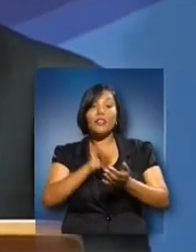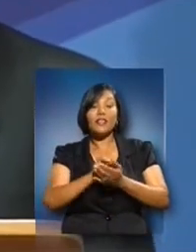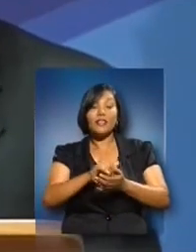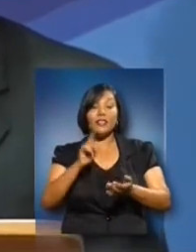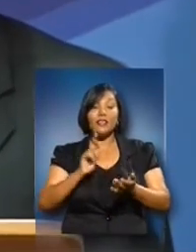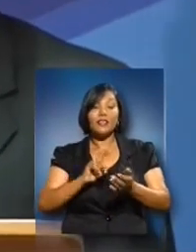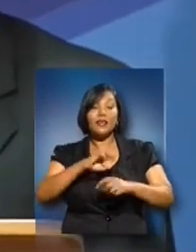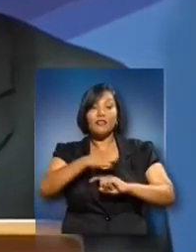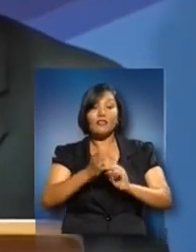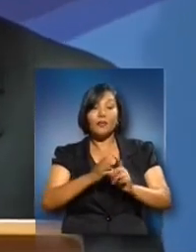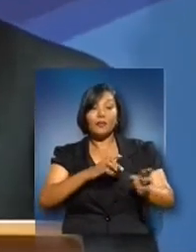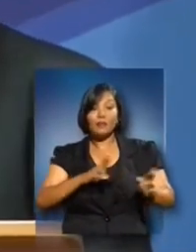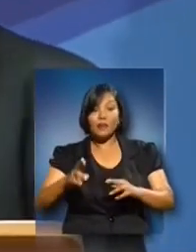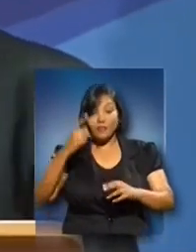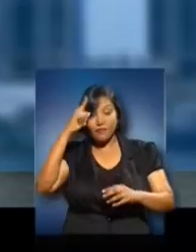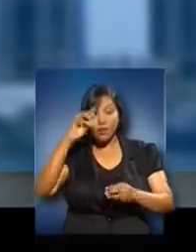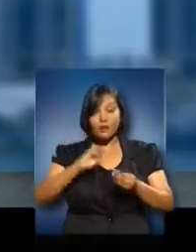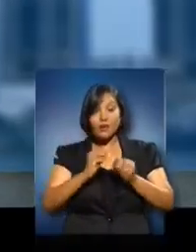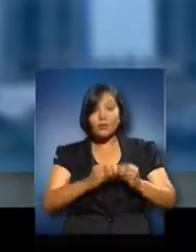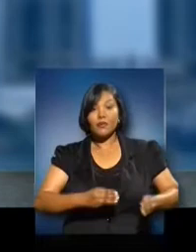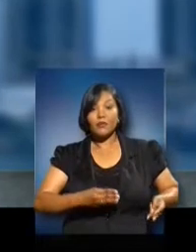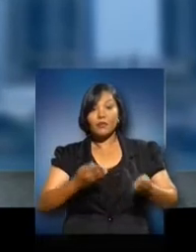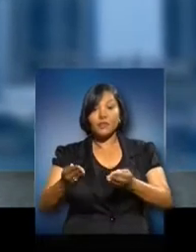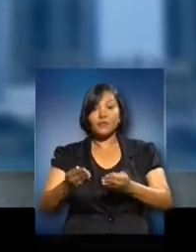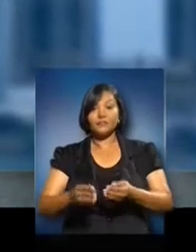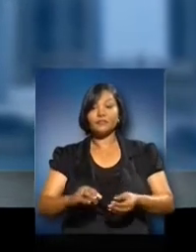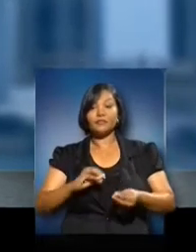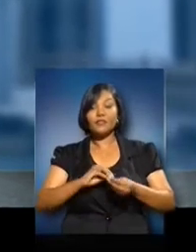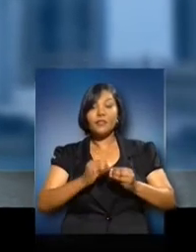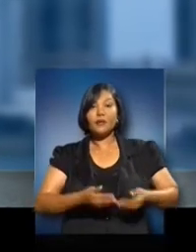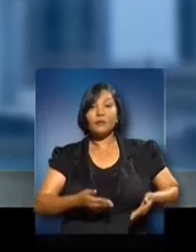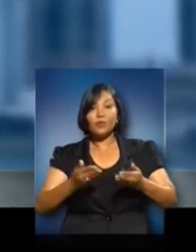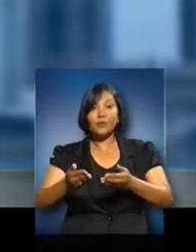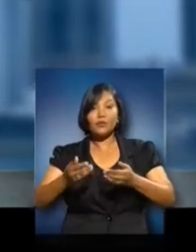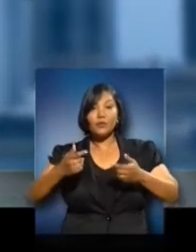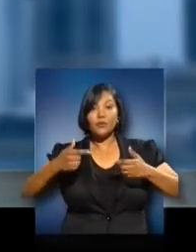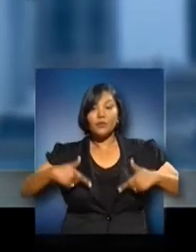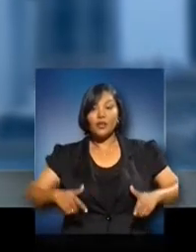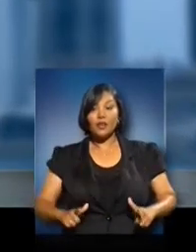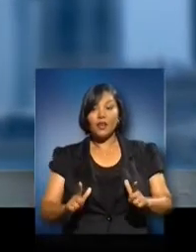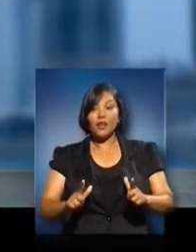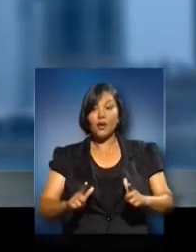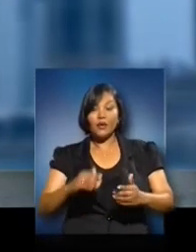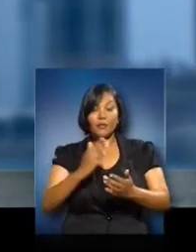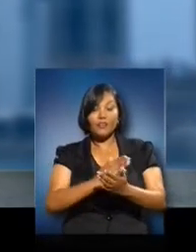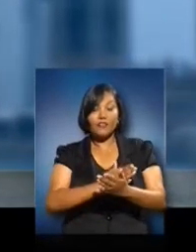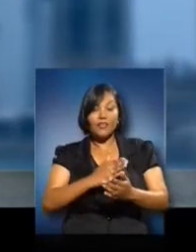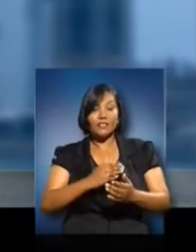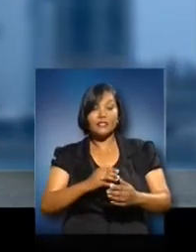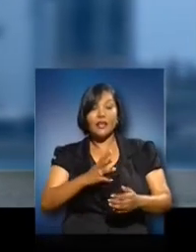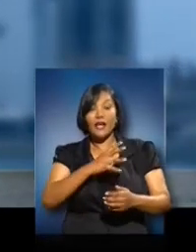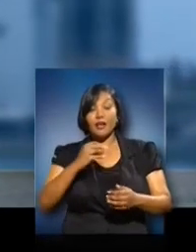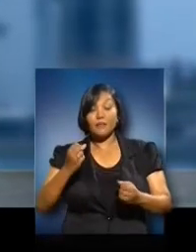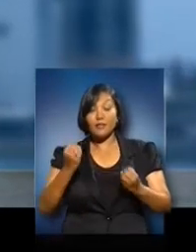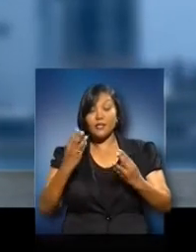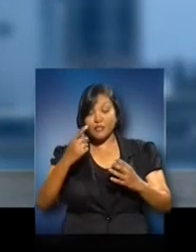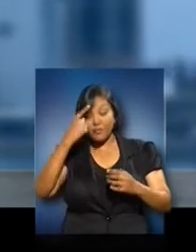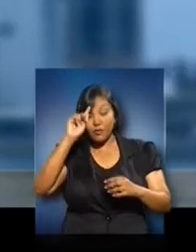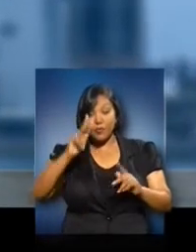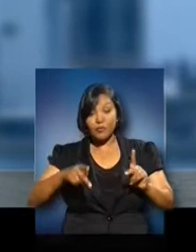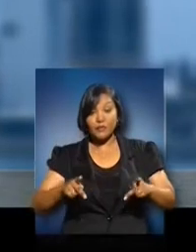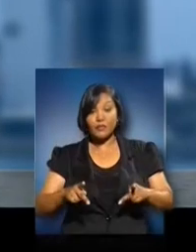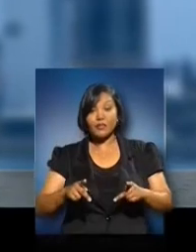meets these needs of the stakeholders. Number portability will usher in improvements and benefits for